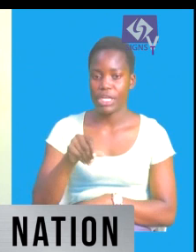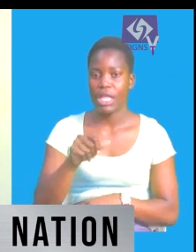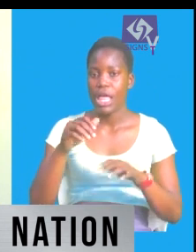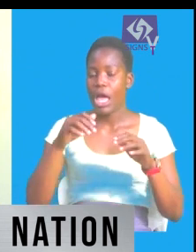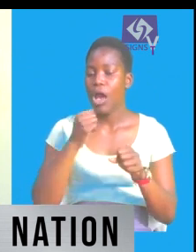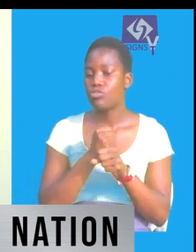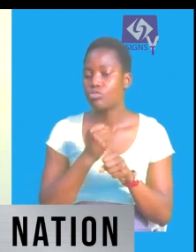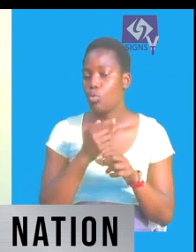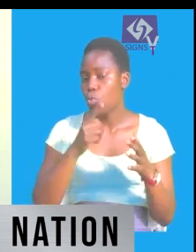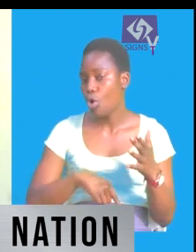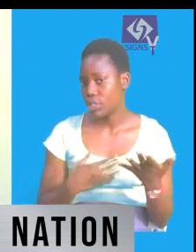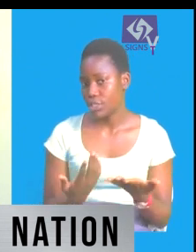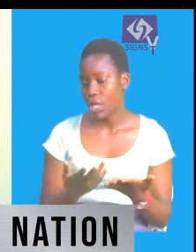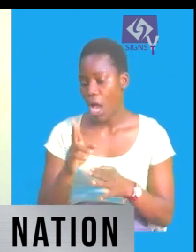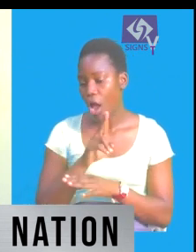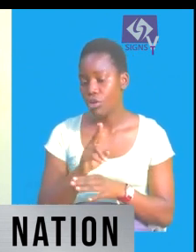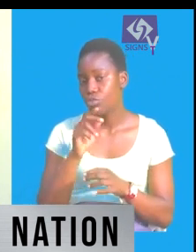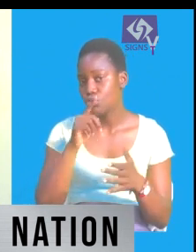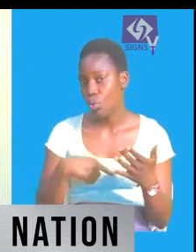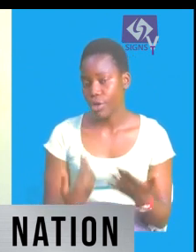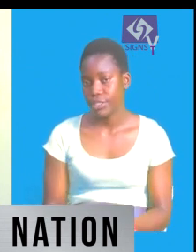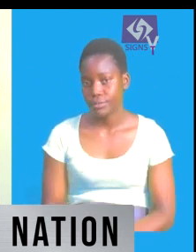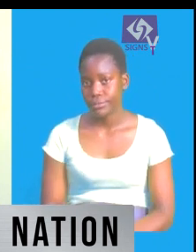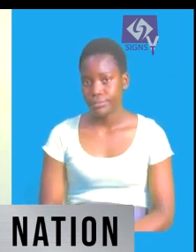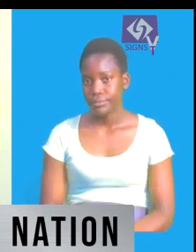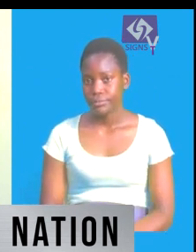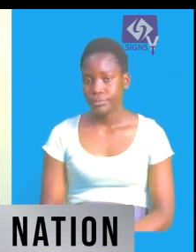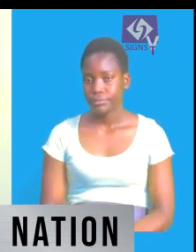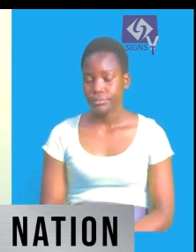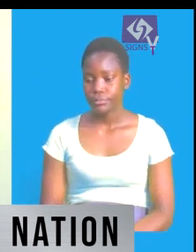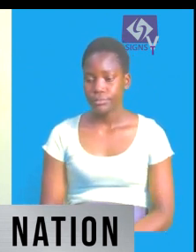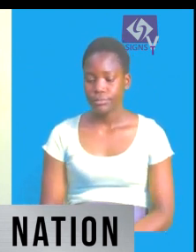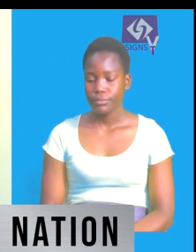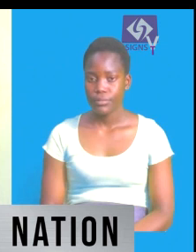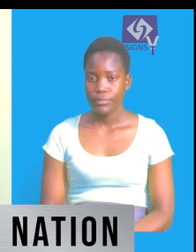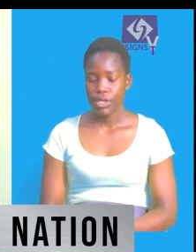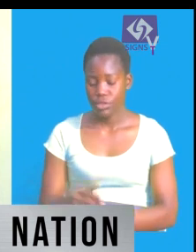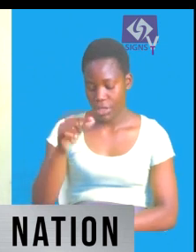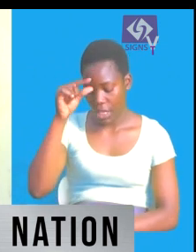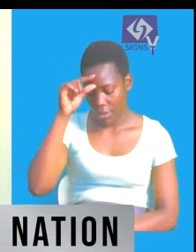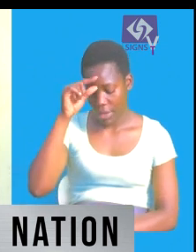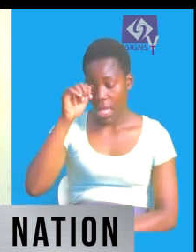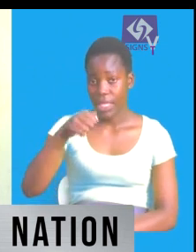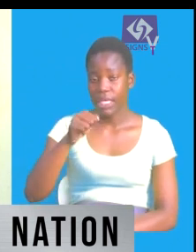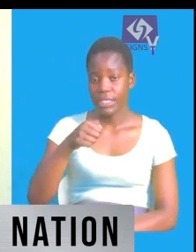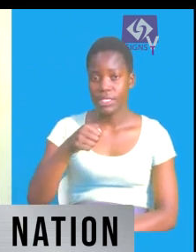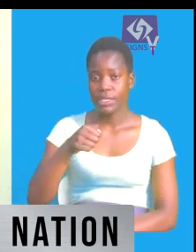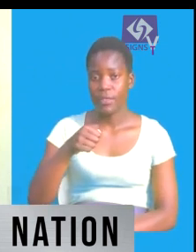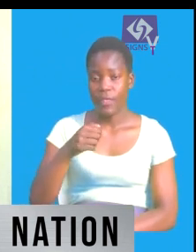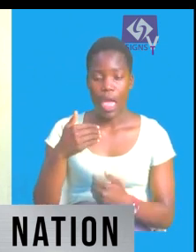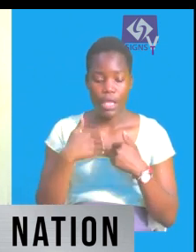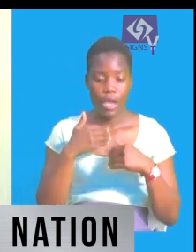what am I going to use it with or for? You know, the government, okay, yes, it's bringing in